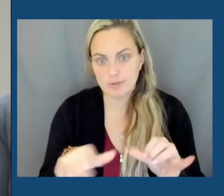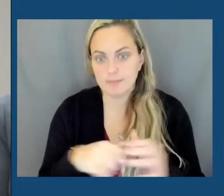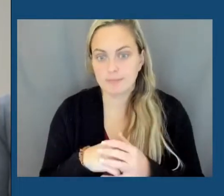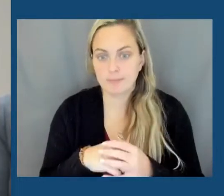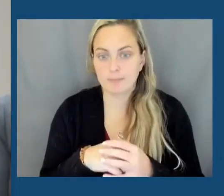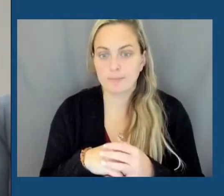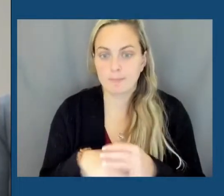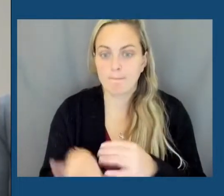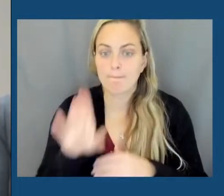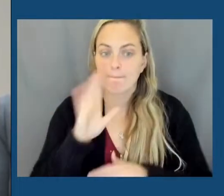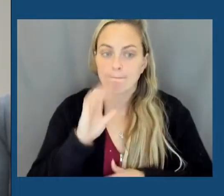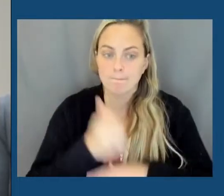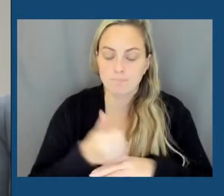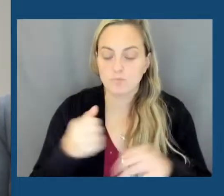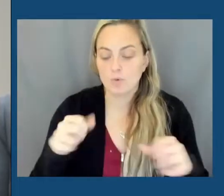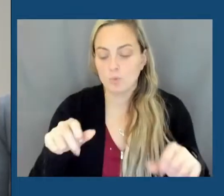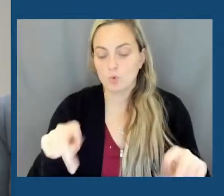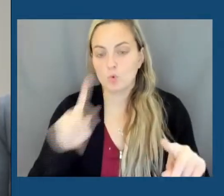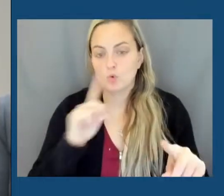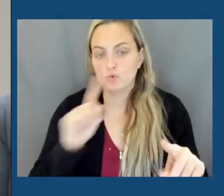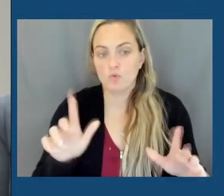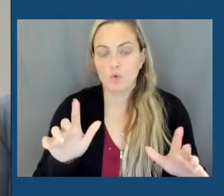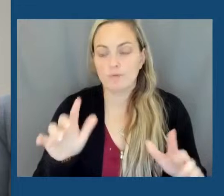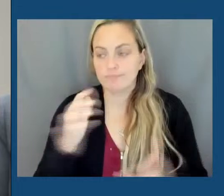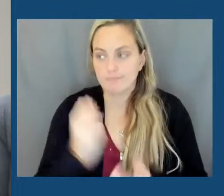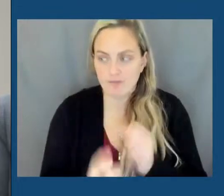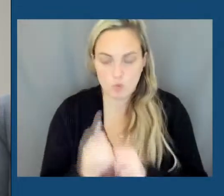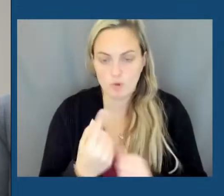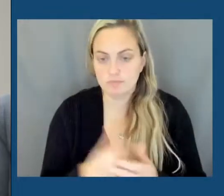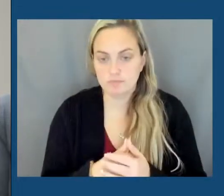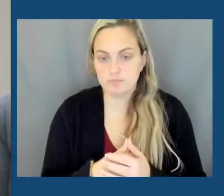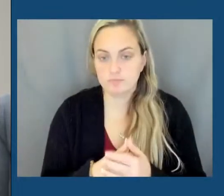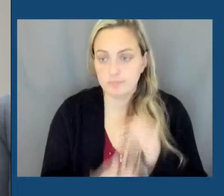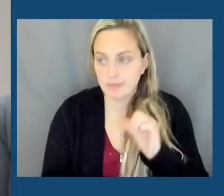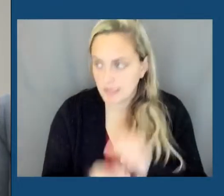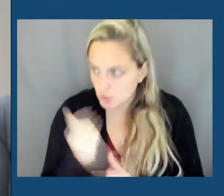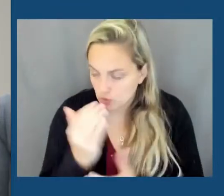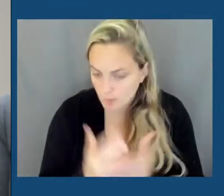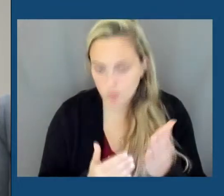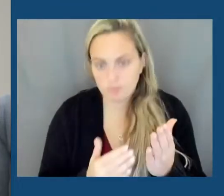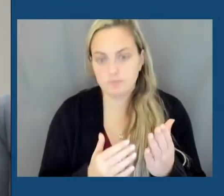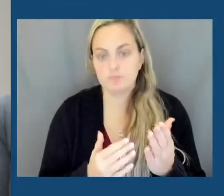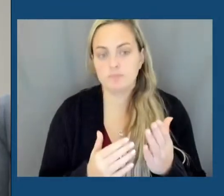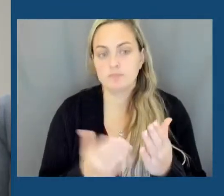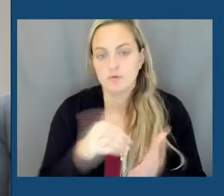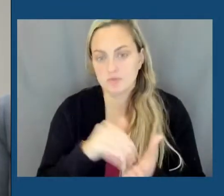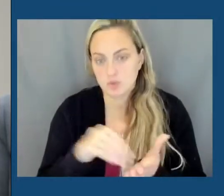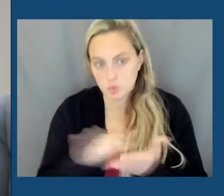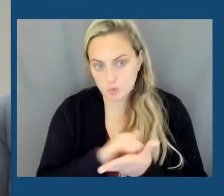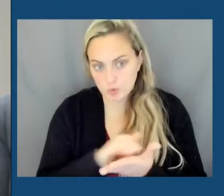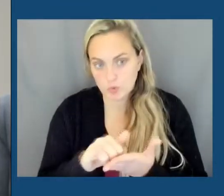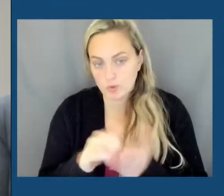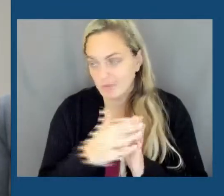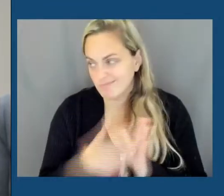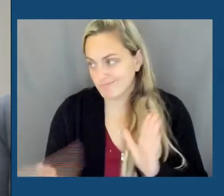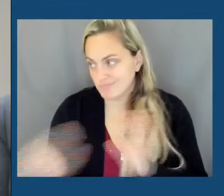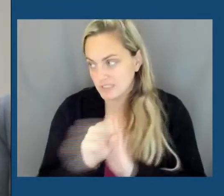going to create opportunities for everyone in every corner of Central New York and across the